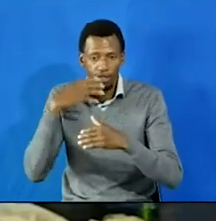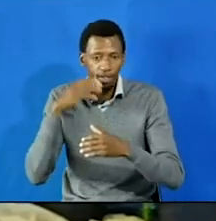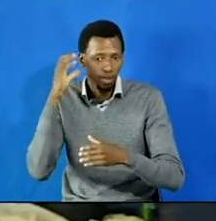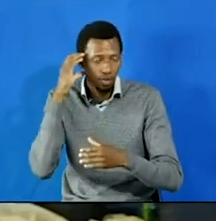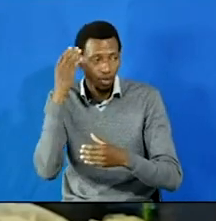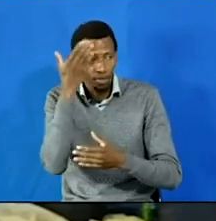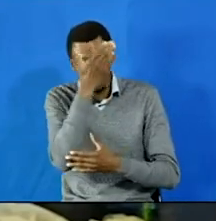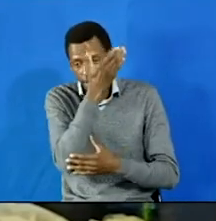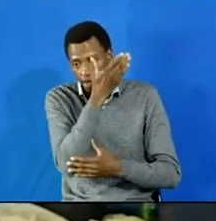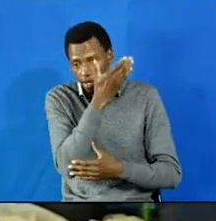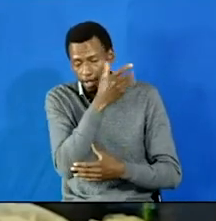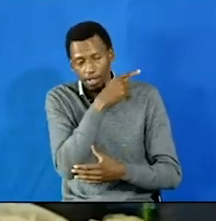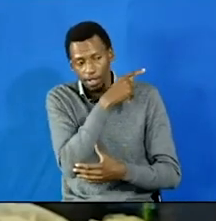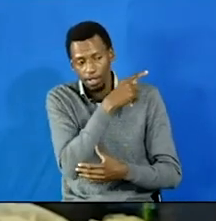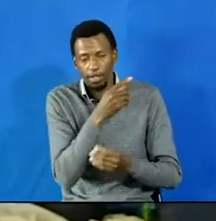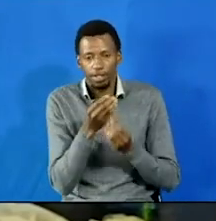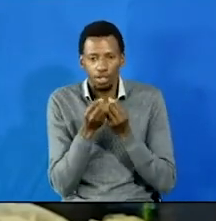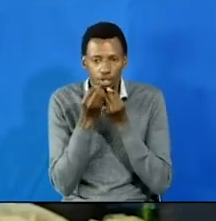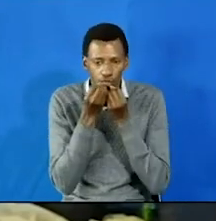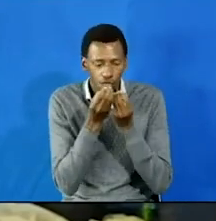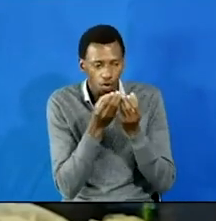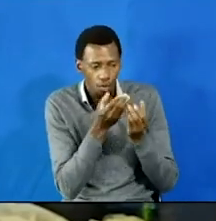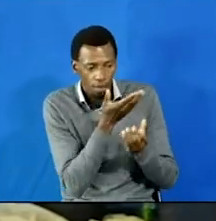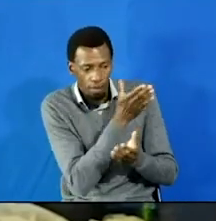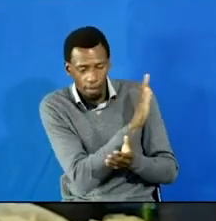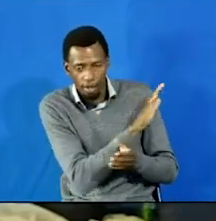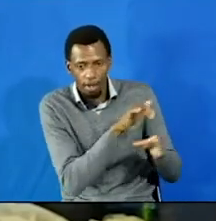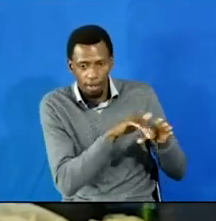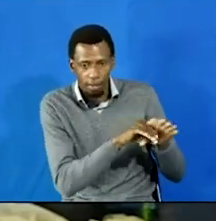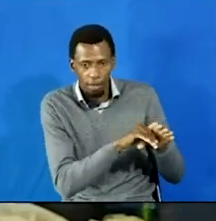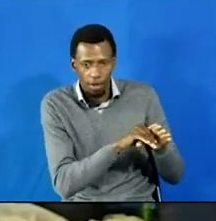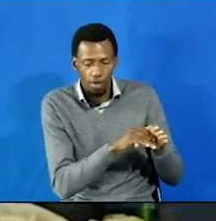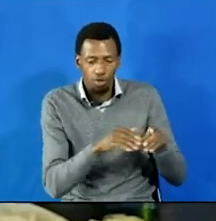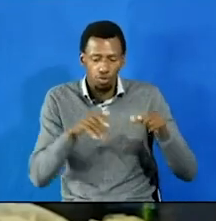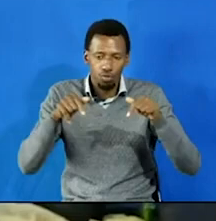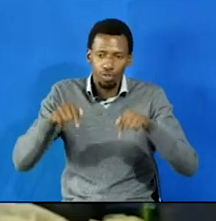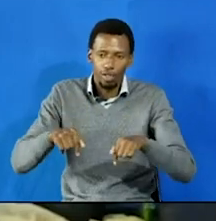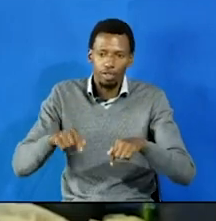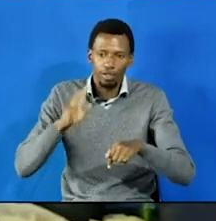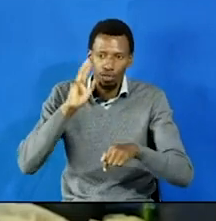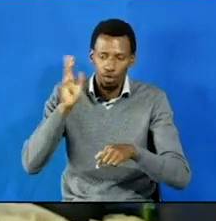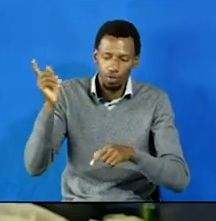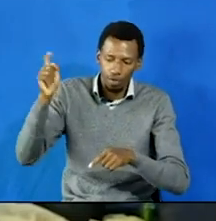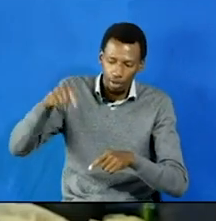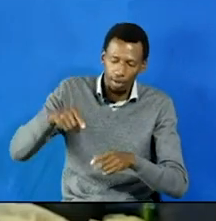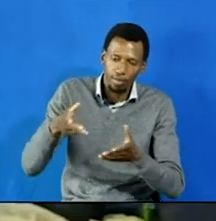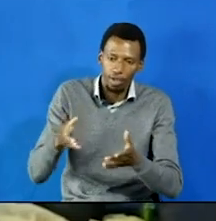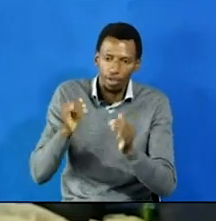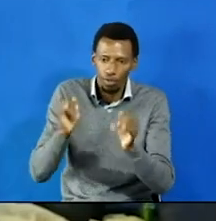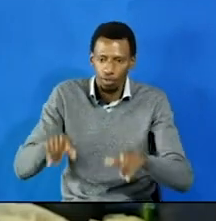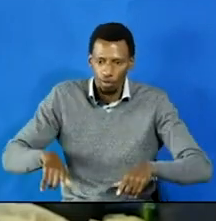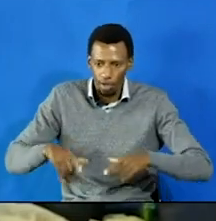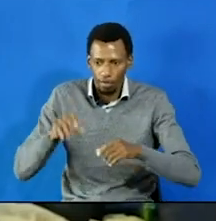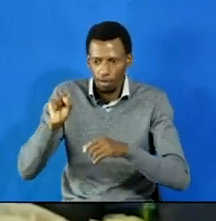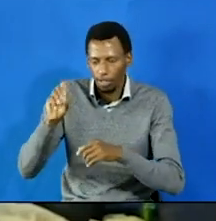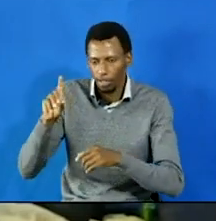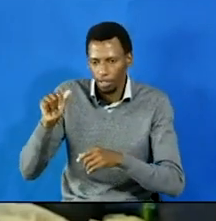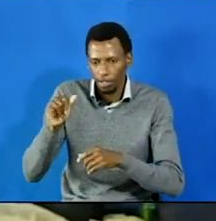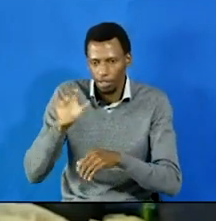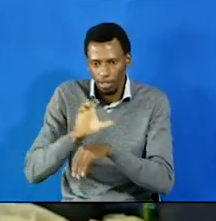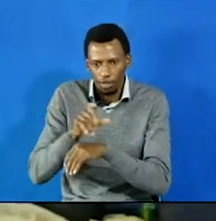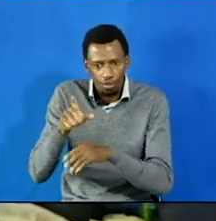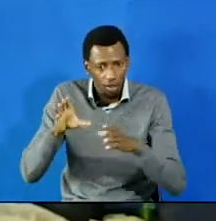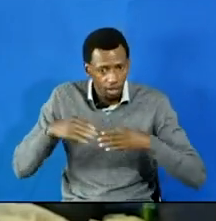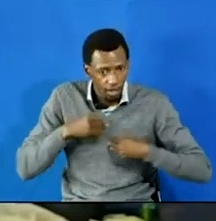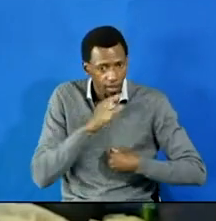serve, I notified them that today I'll be here at a Newlife SDA, and they as well sent me their greetings. Still receive